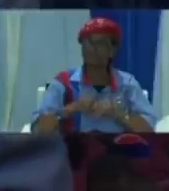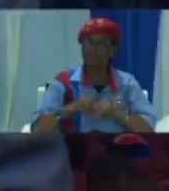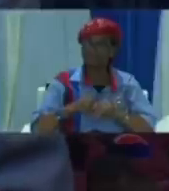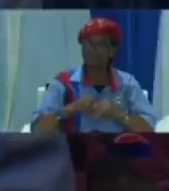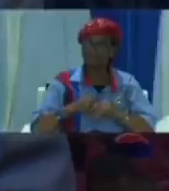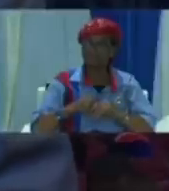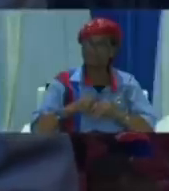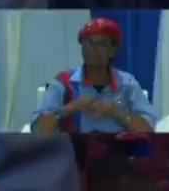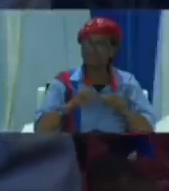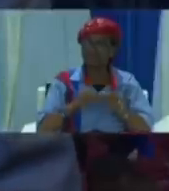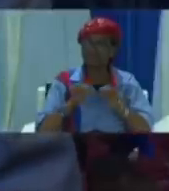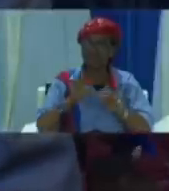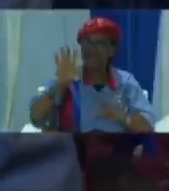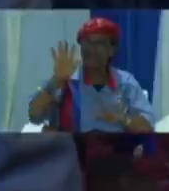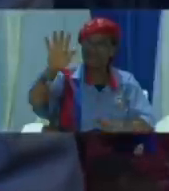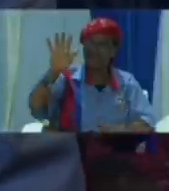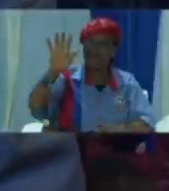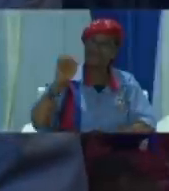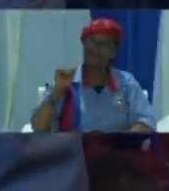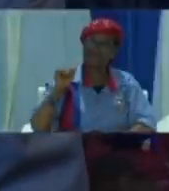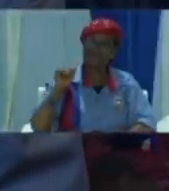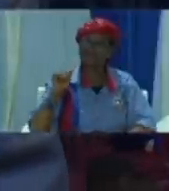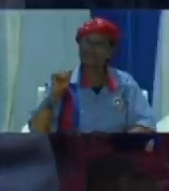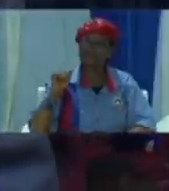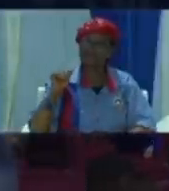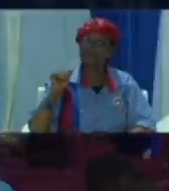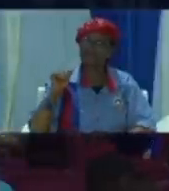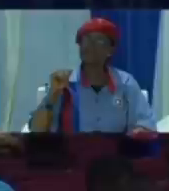Number five. Ikarun.